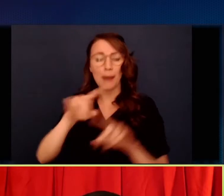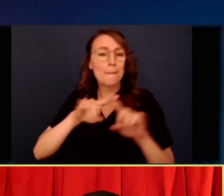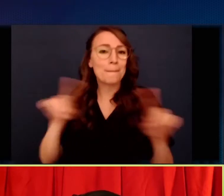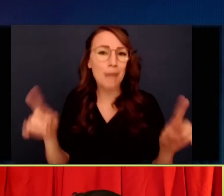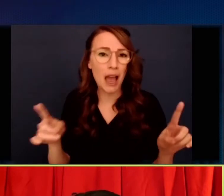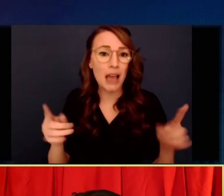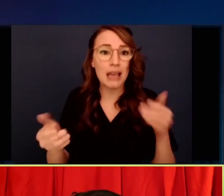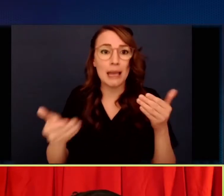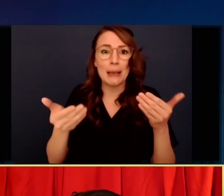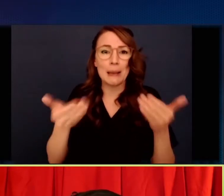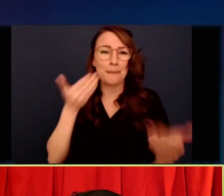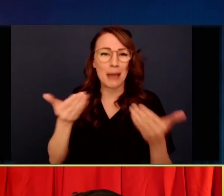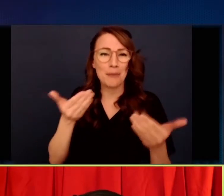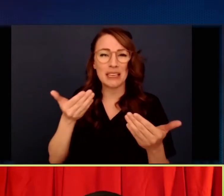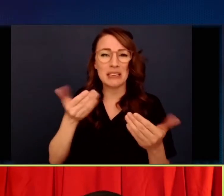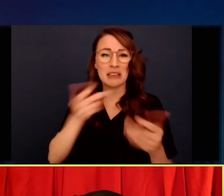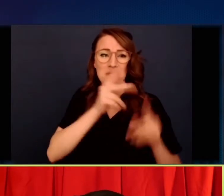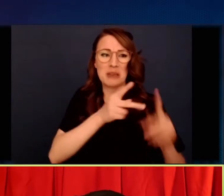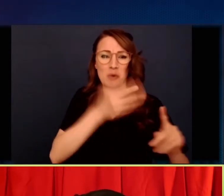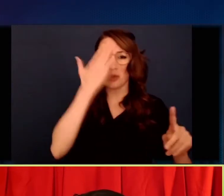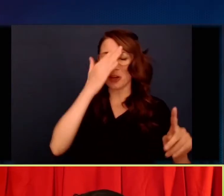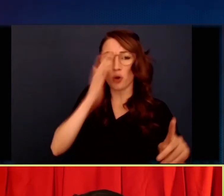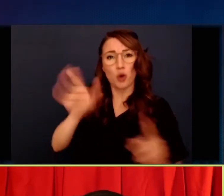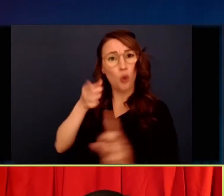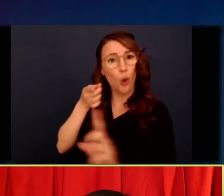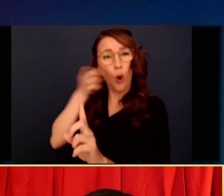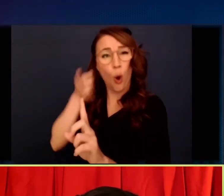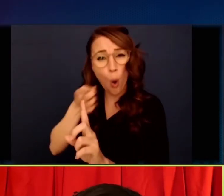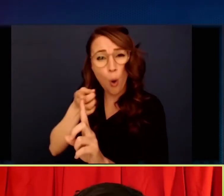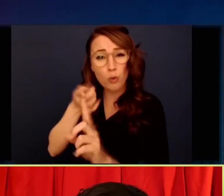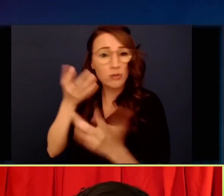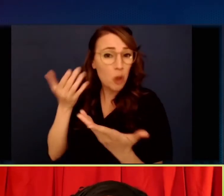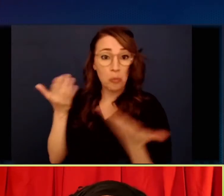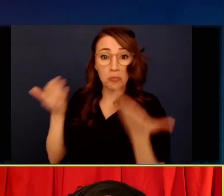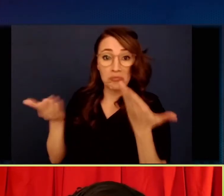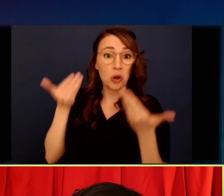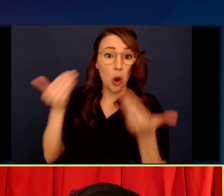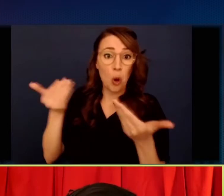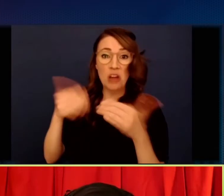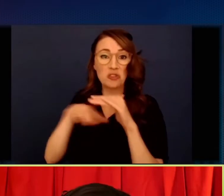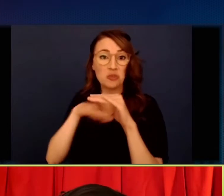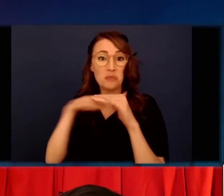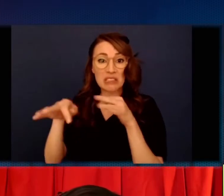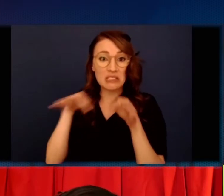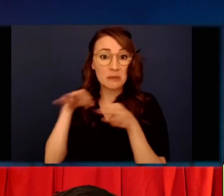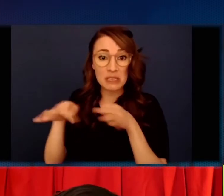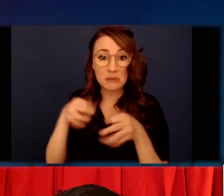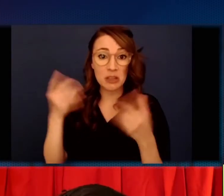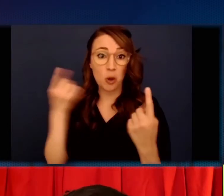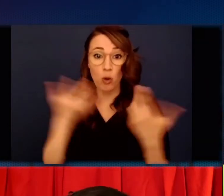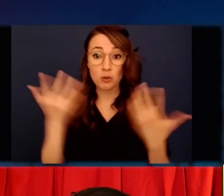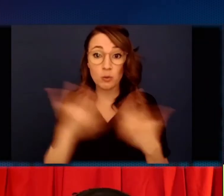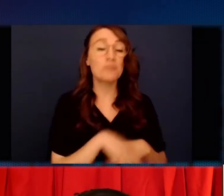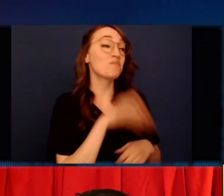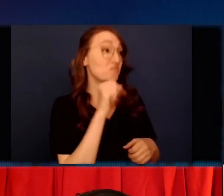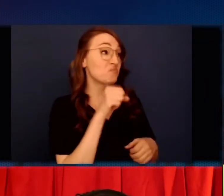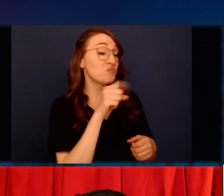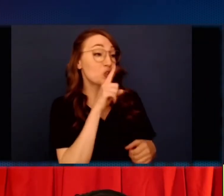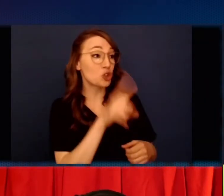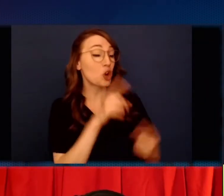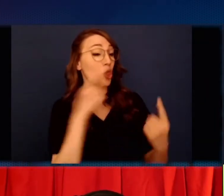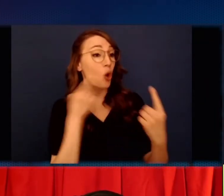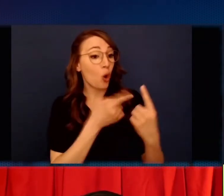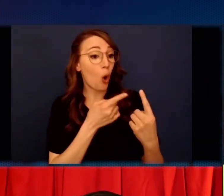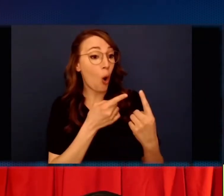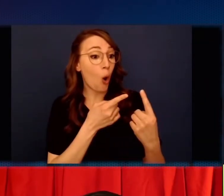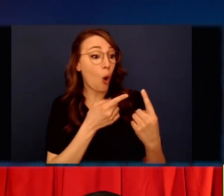what the mission of the United Way is. So let's start just basically and have you explain that. Sure. So the mission of United Way of